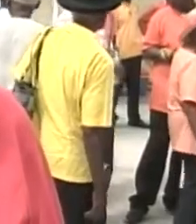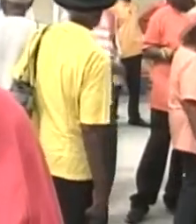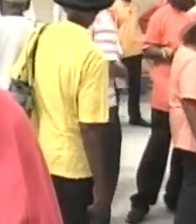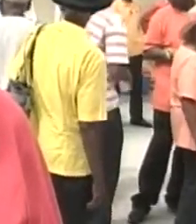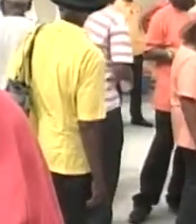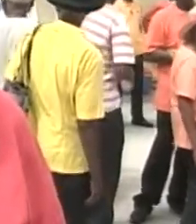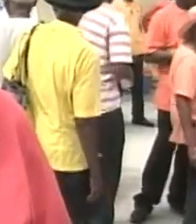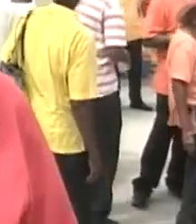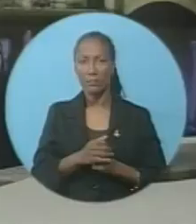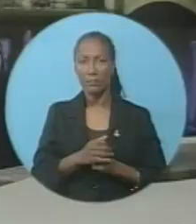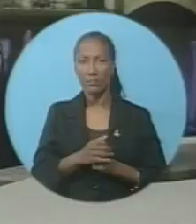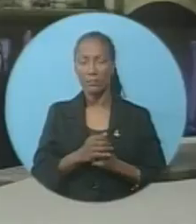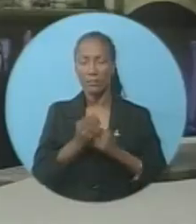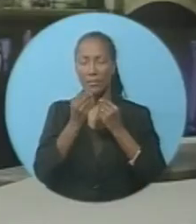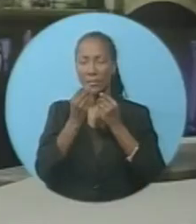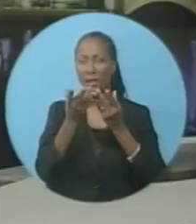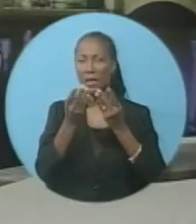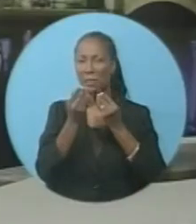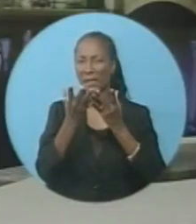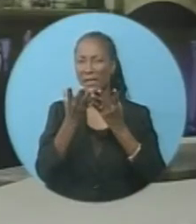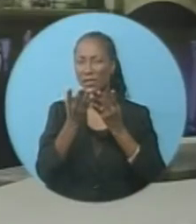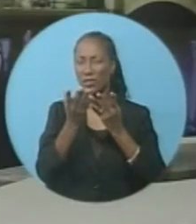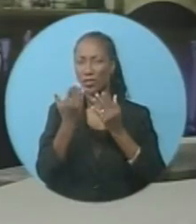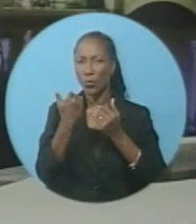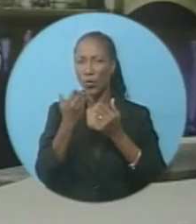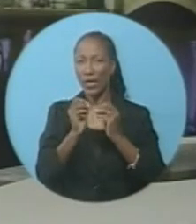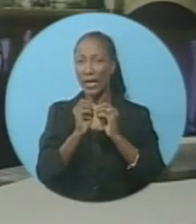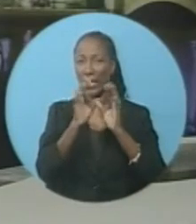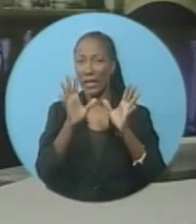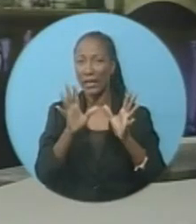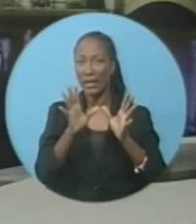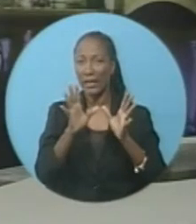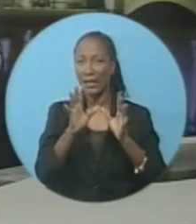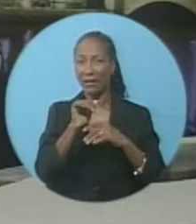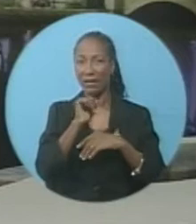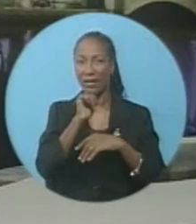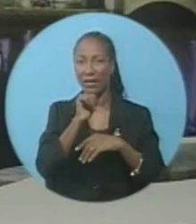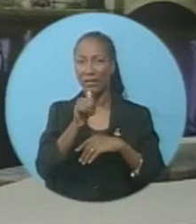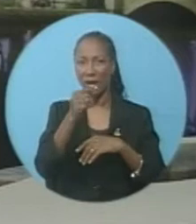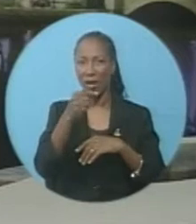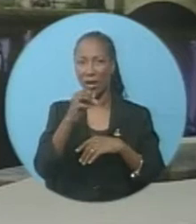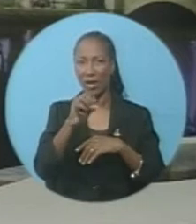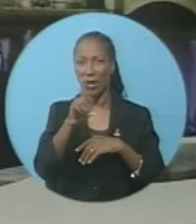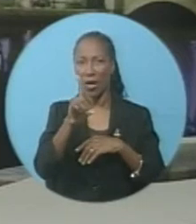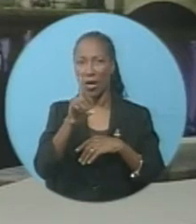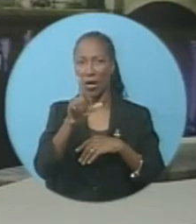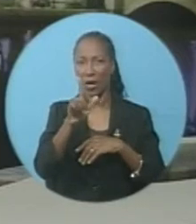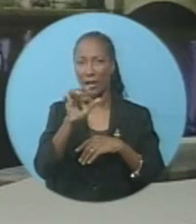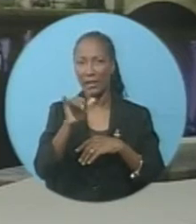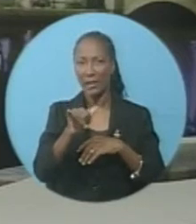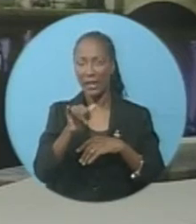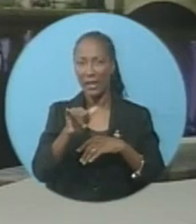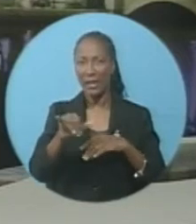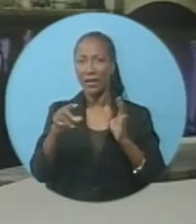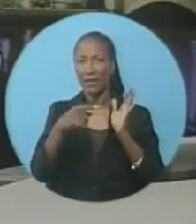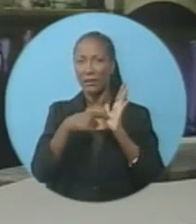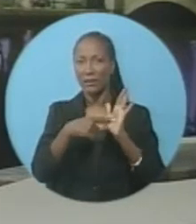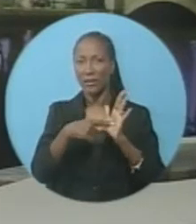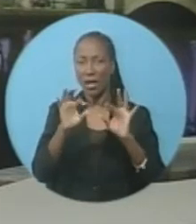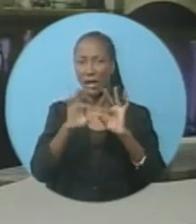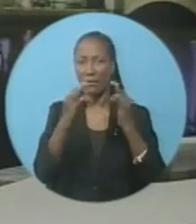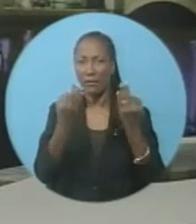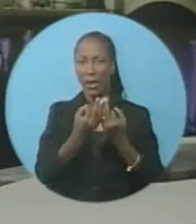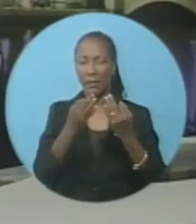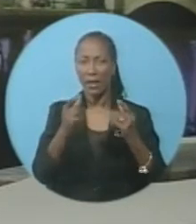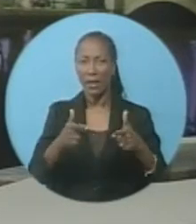in our societies. Well, the messages were clear. Ungodly versions of family life and marriage will never overtake what was created